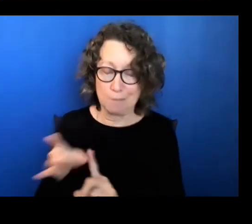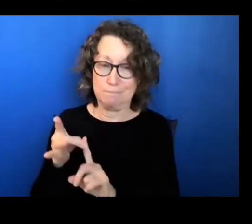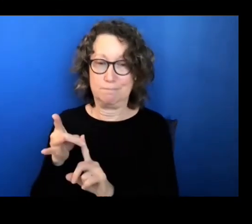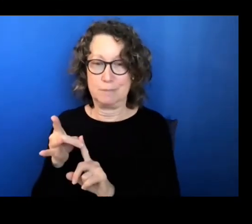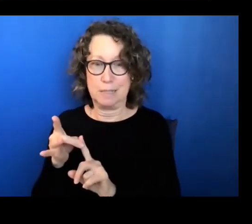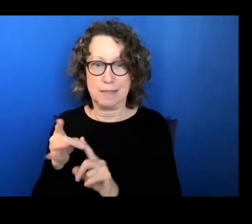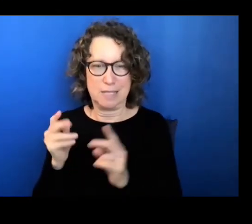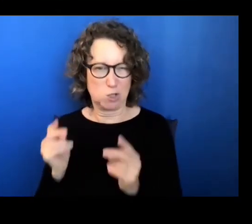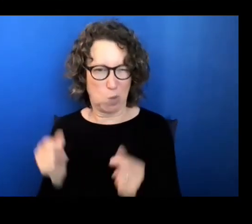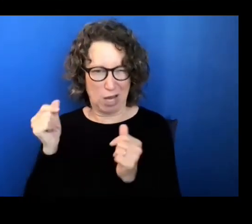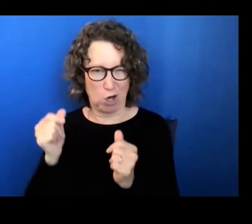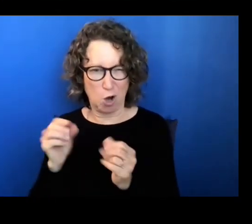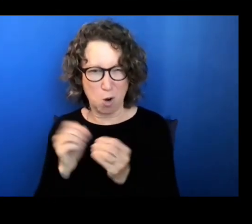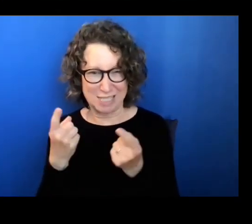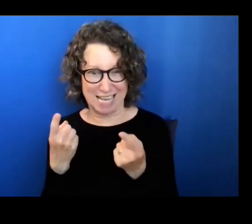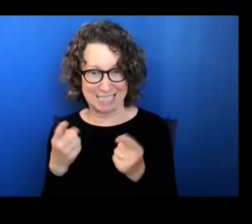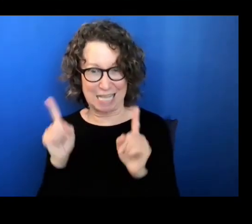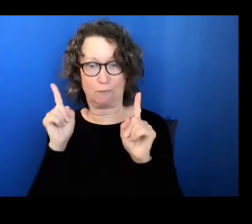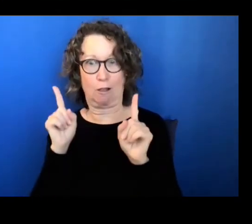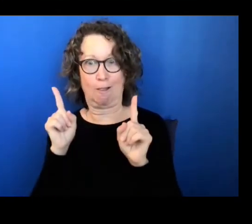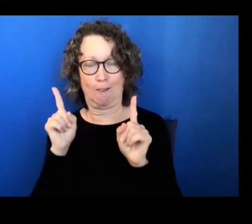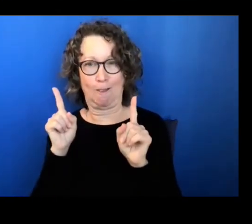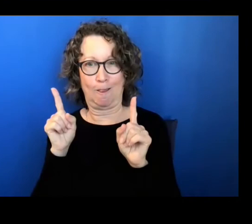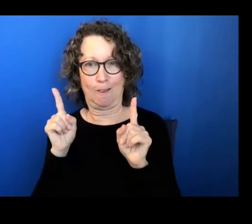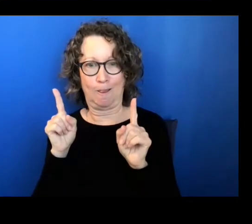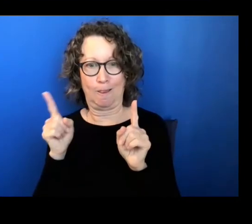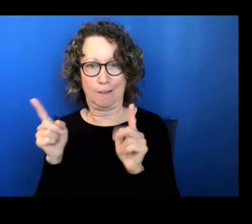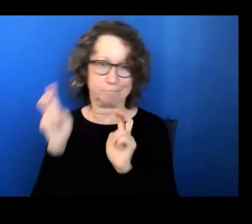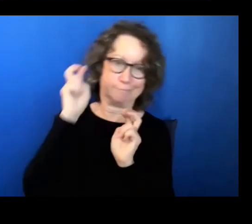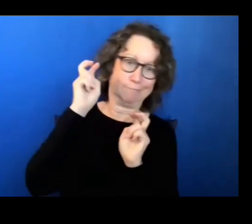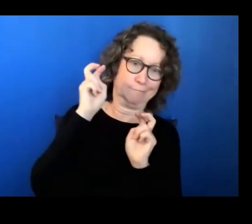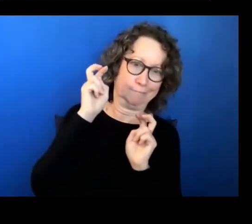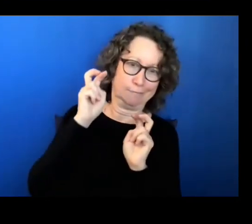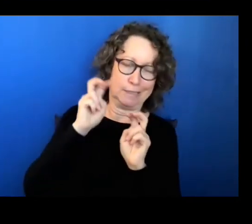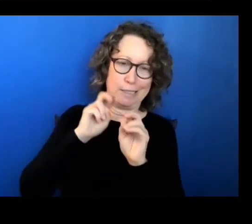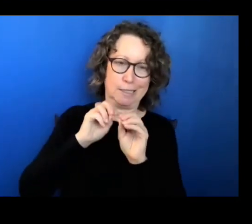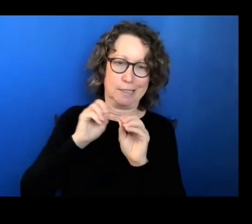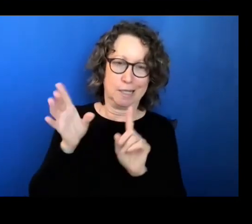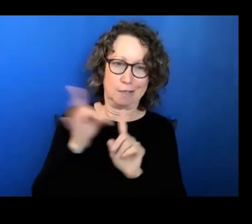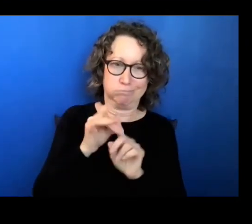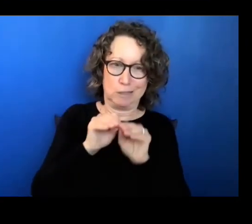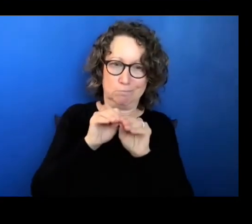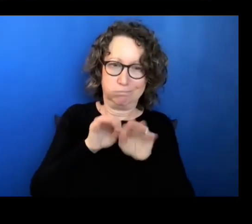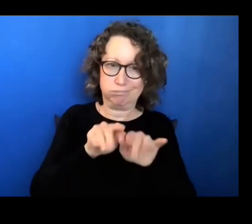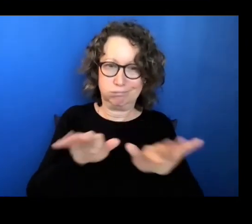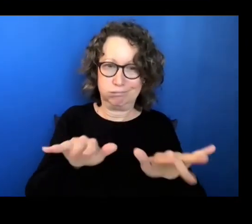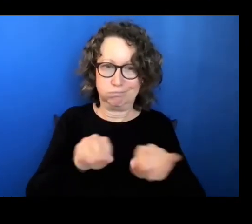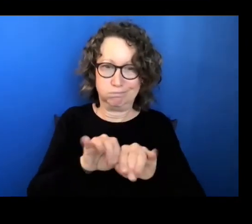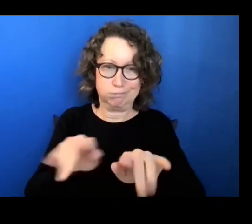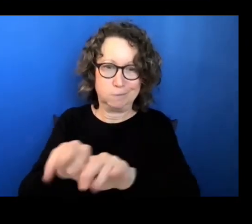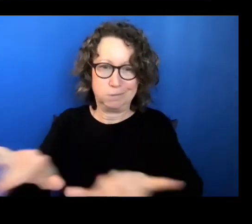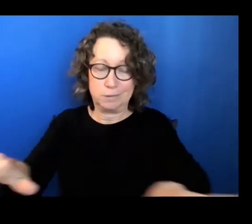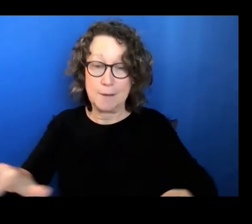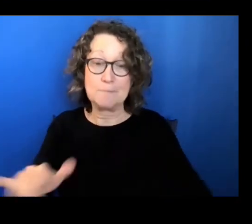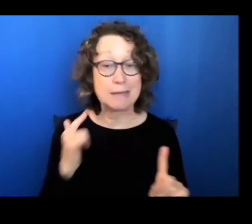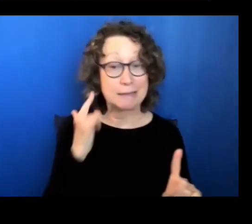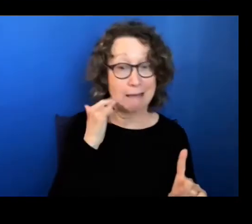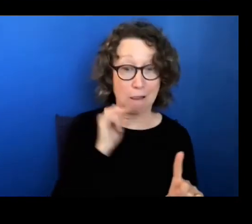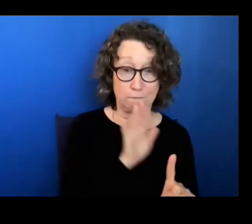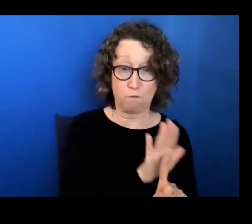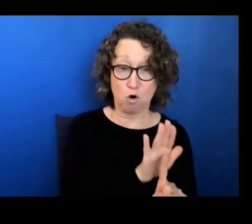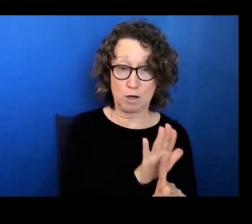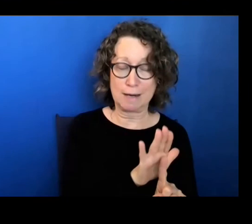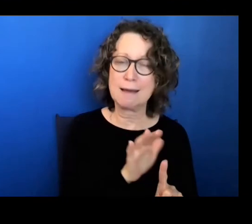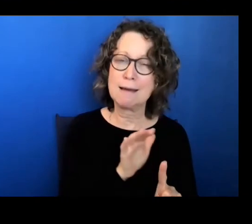just more successful in dominating the virus spread. Now, the California type is